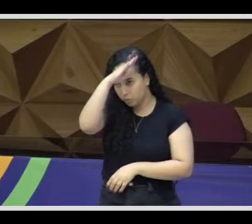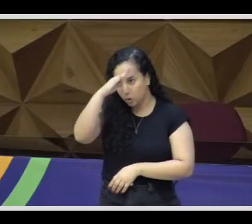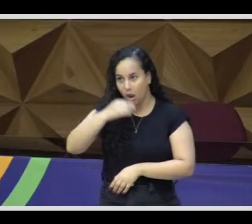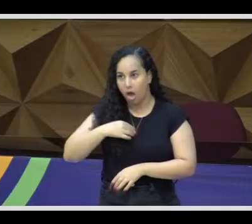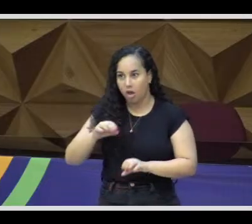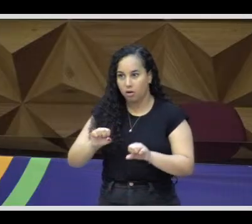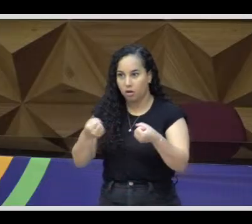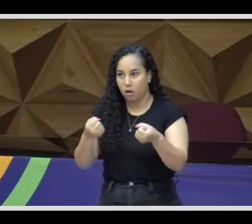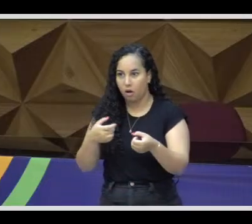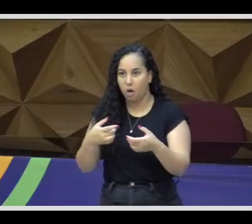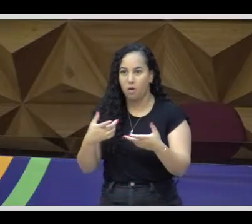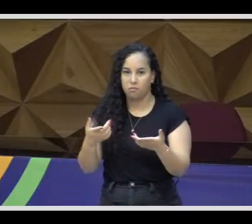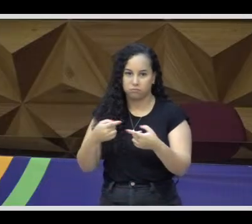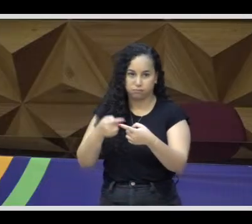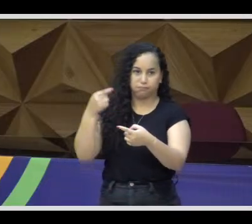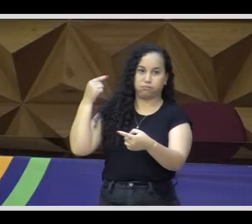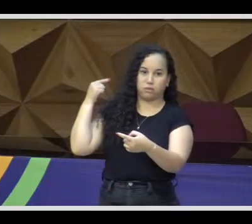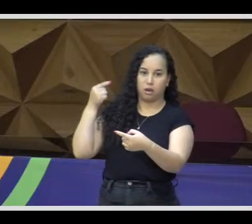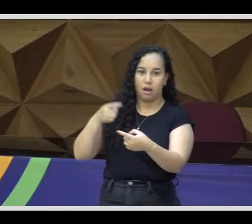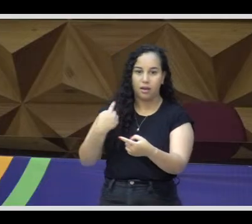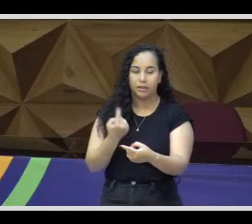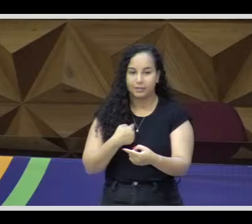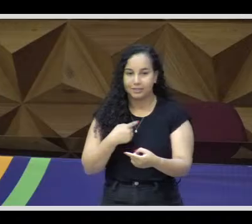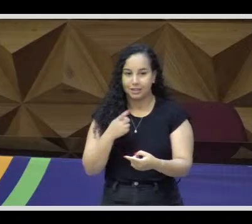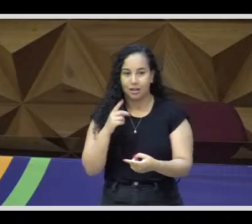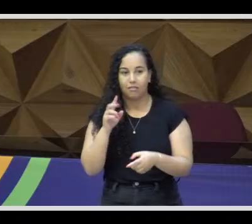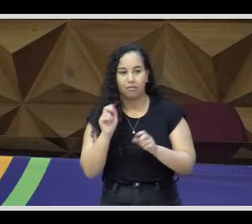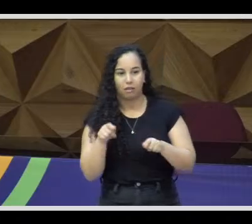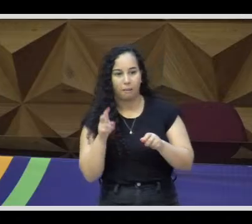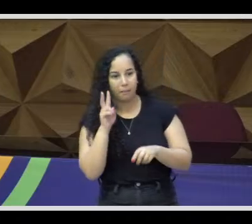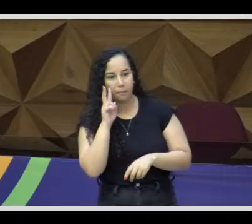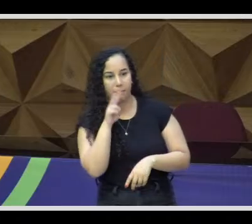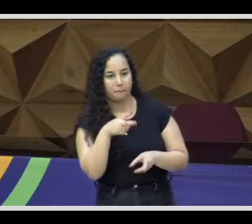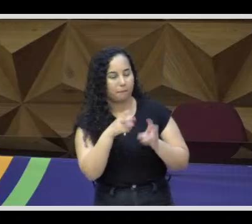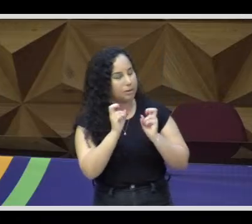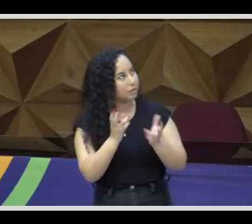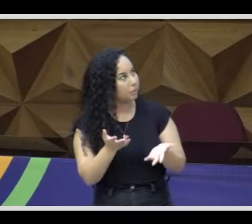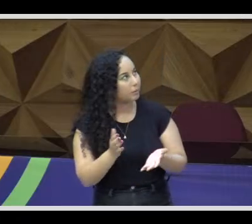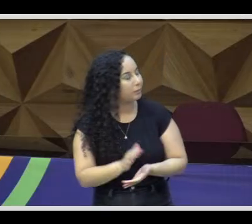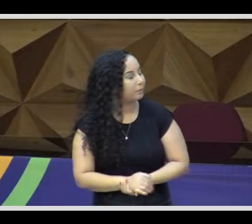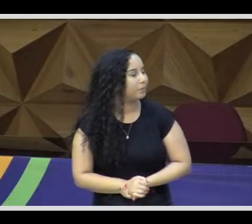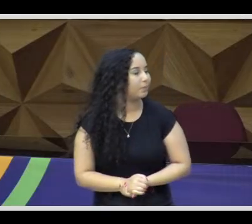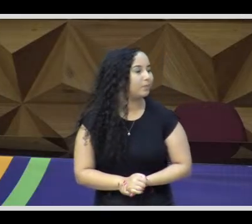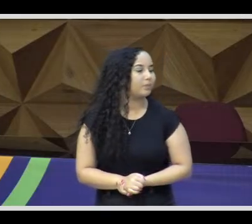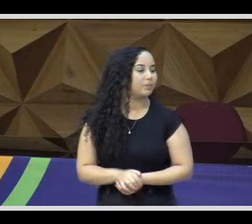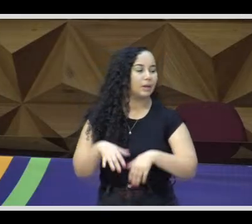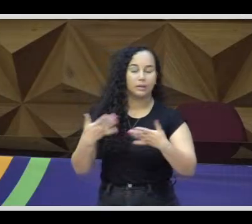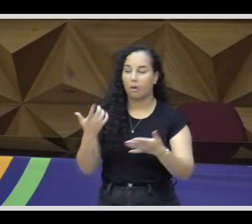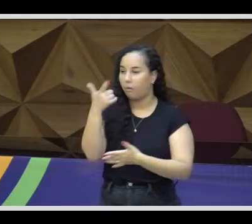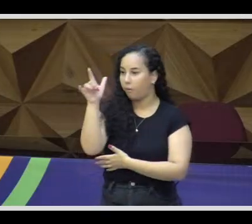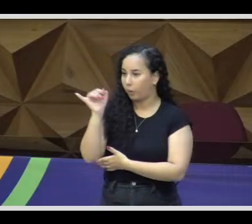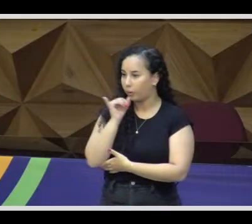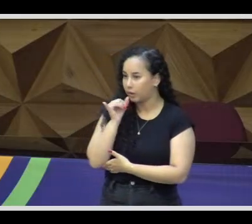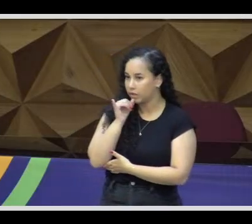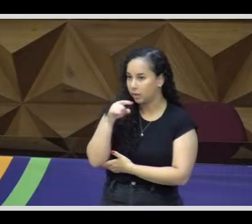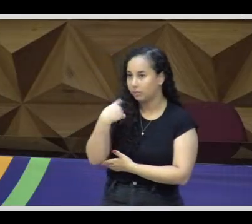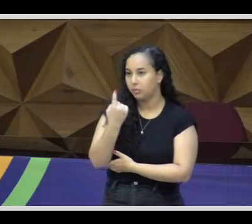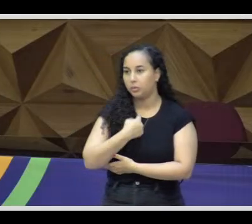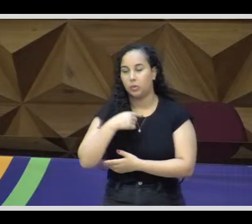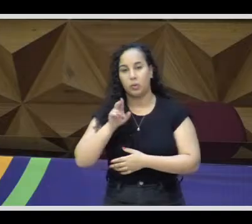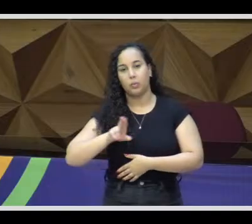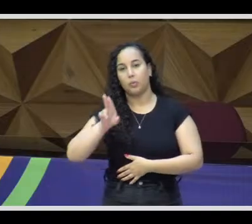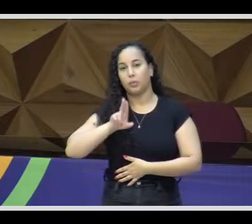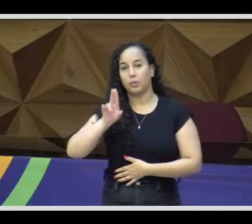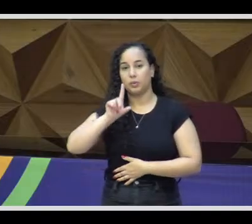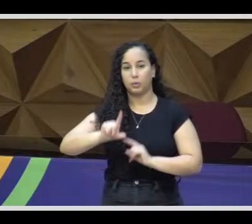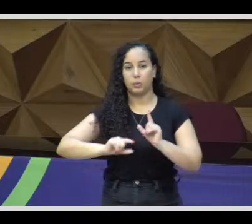during the last week. So we can do that like in real time. It's very fascinating. The other example is we're using